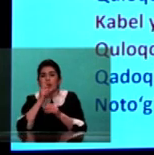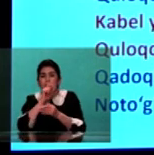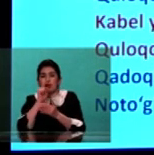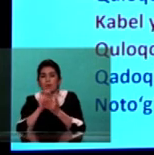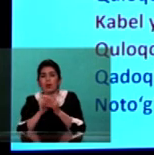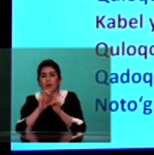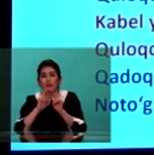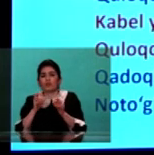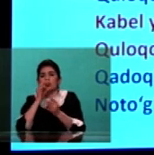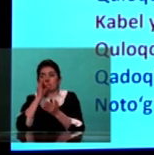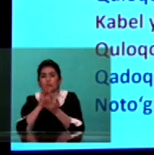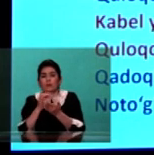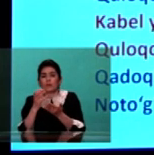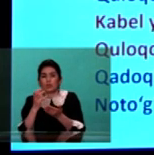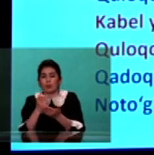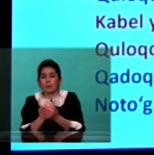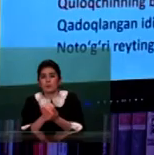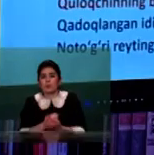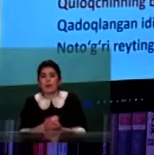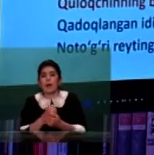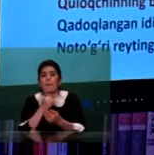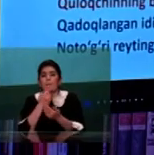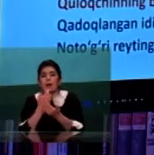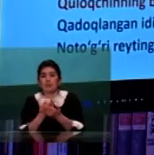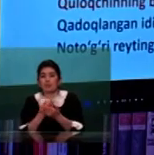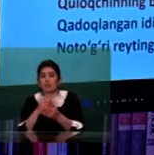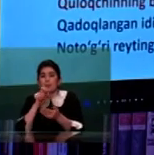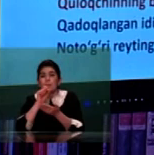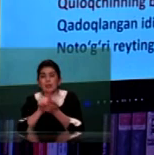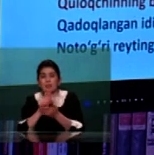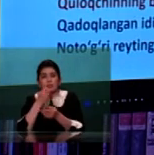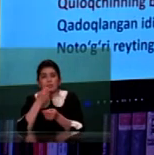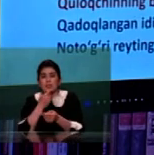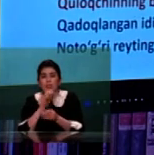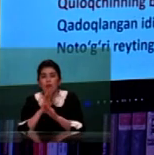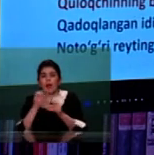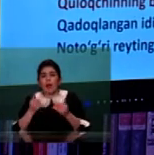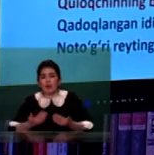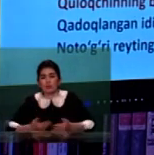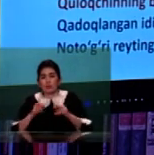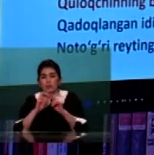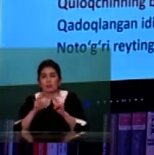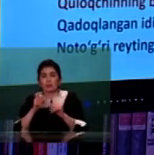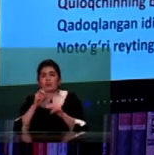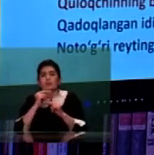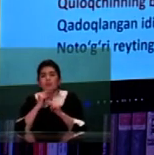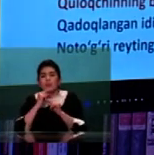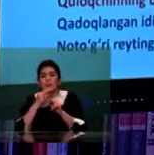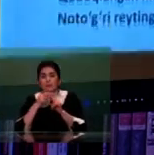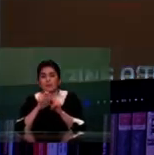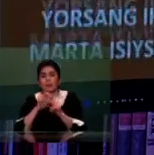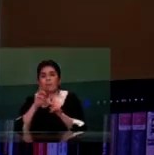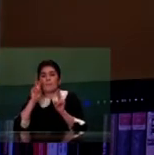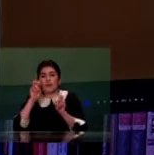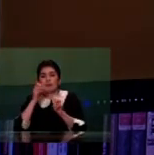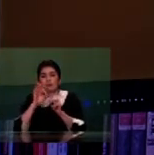savolga ham javob topdik. Masala qiyin emas, hayotiy masala. E'tibor bersangiz,